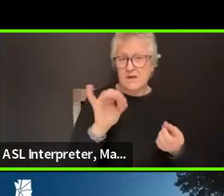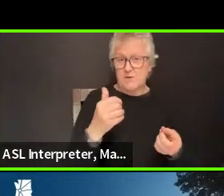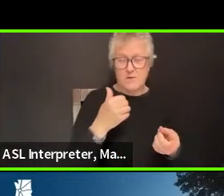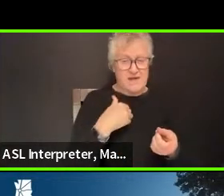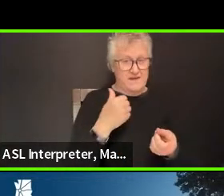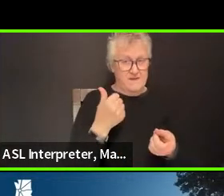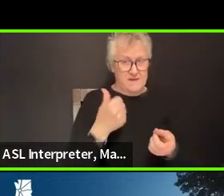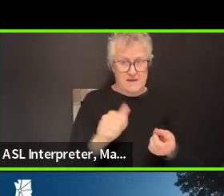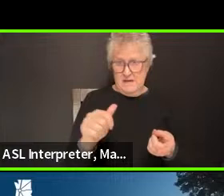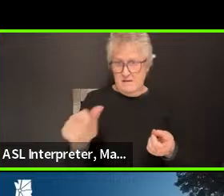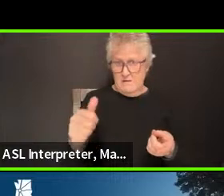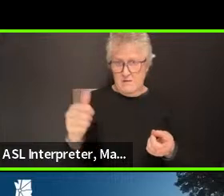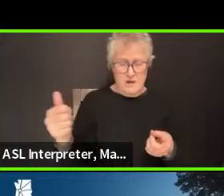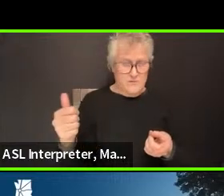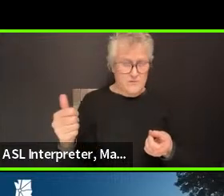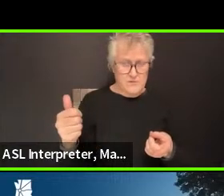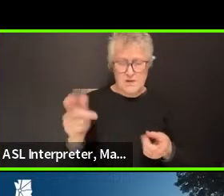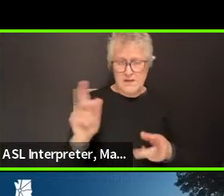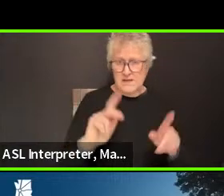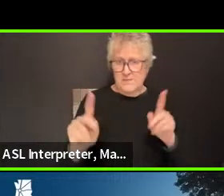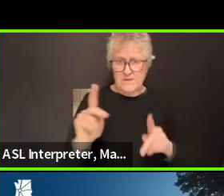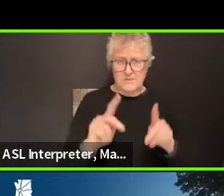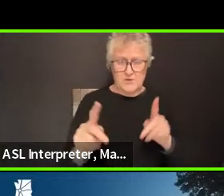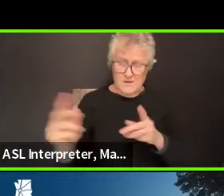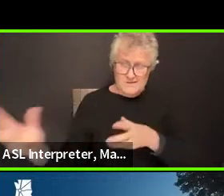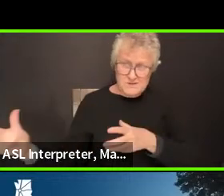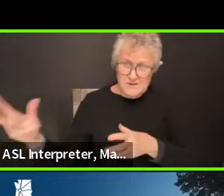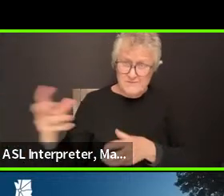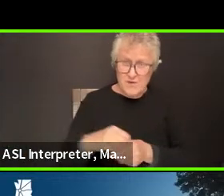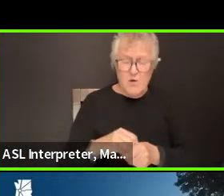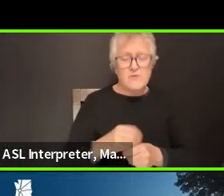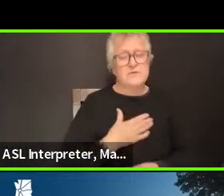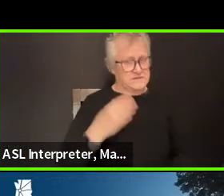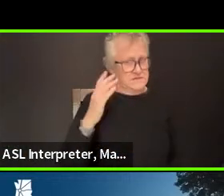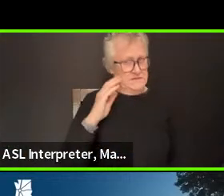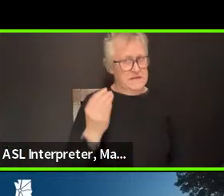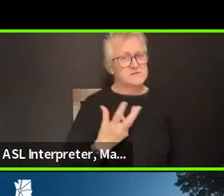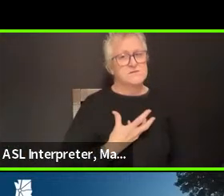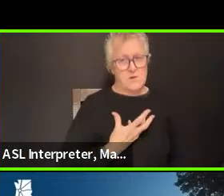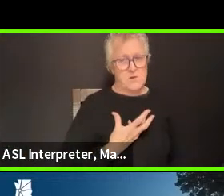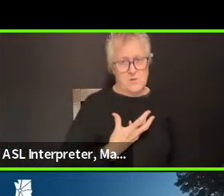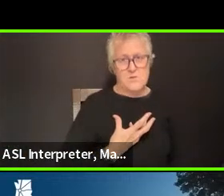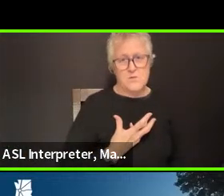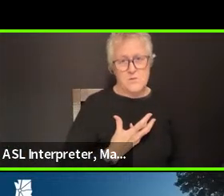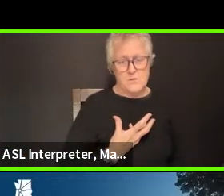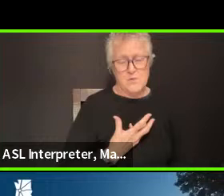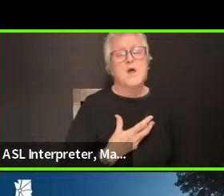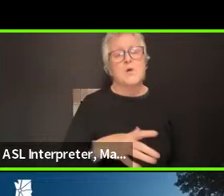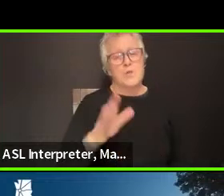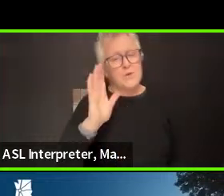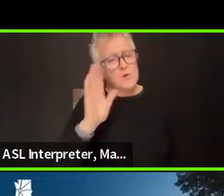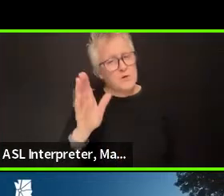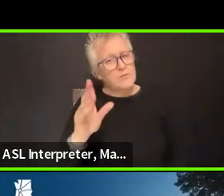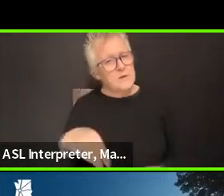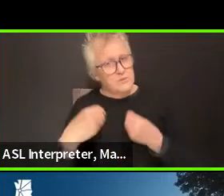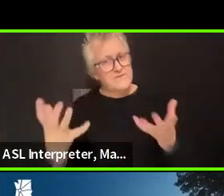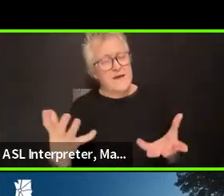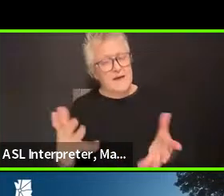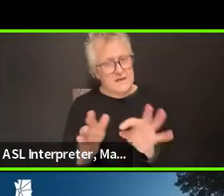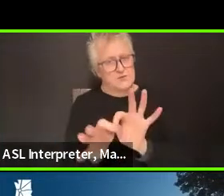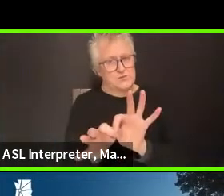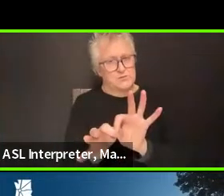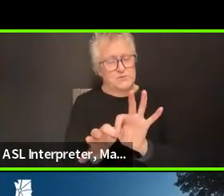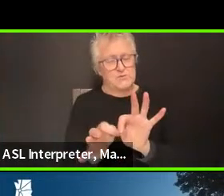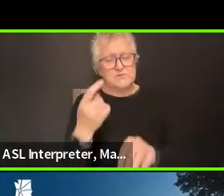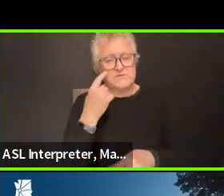way, because we're trying to just get as full as we can with that. And we are providing interpretation at that venue